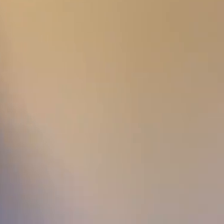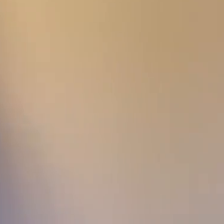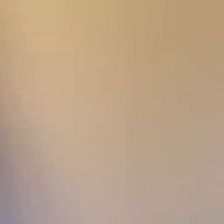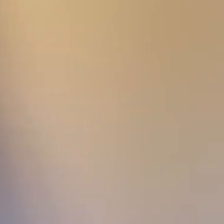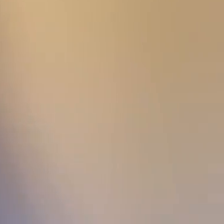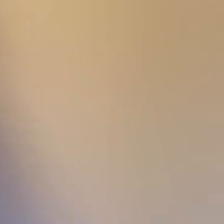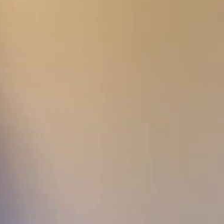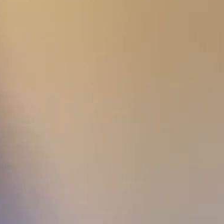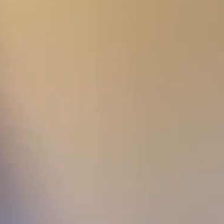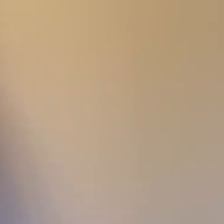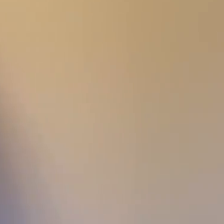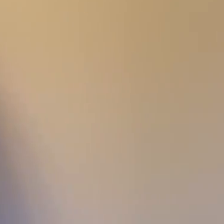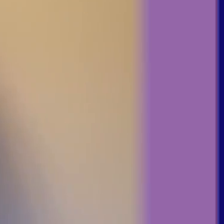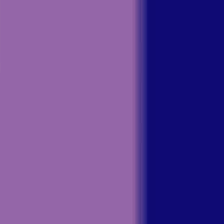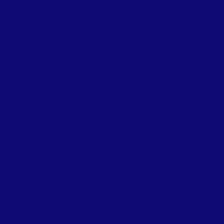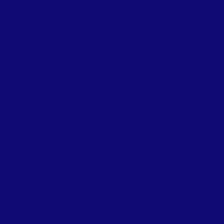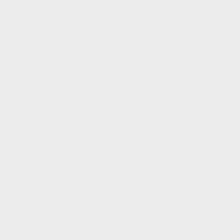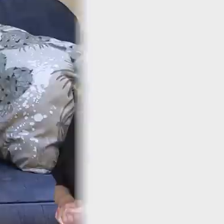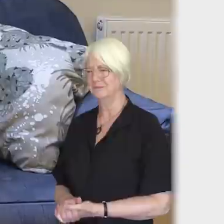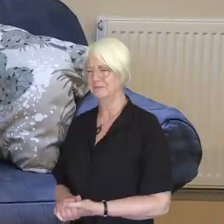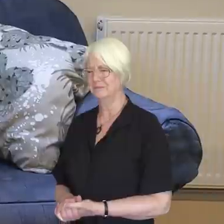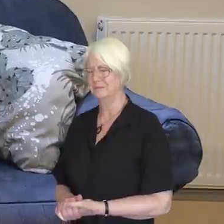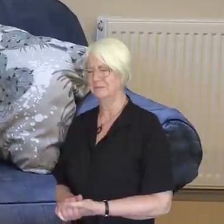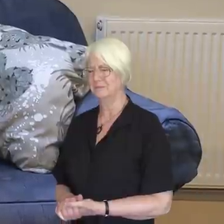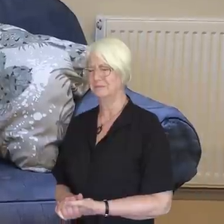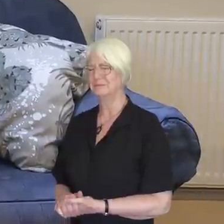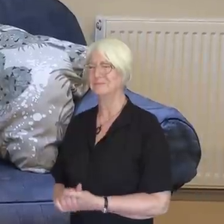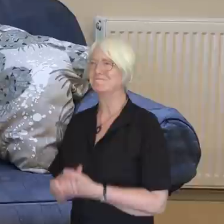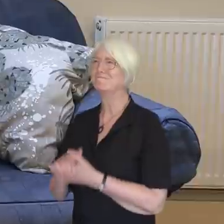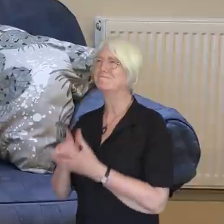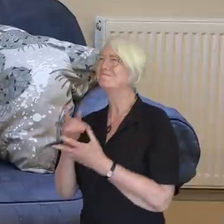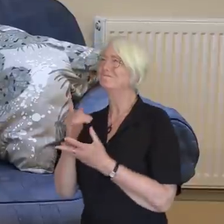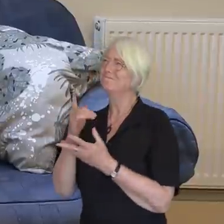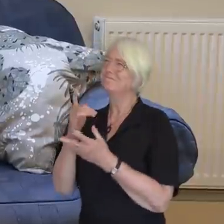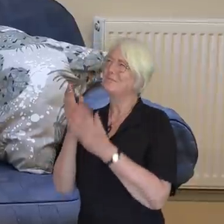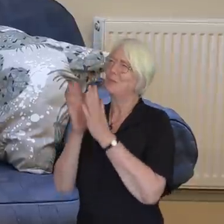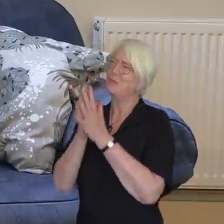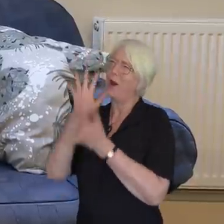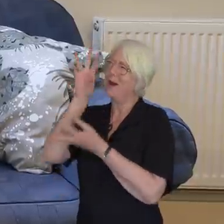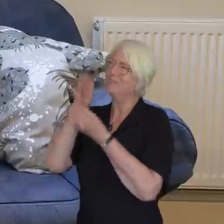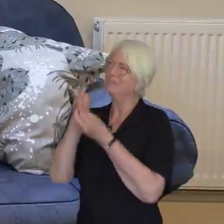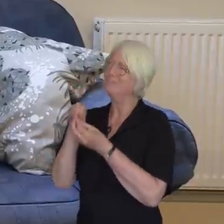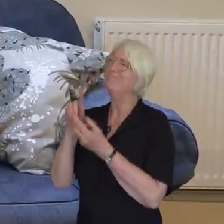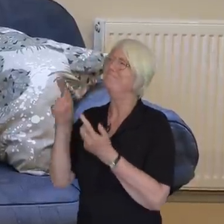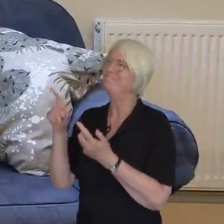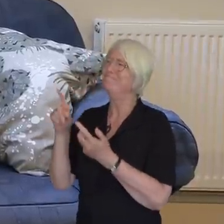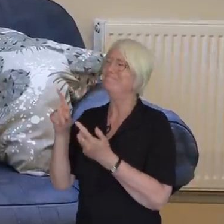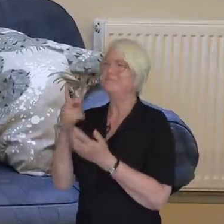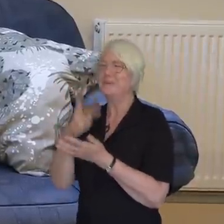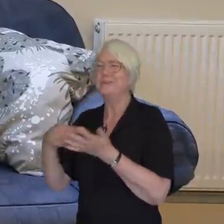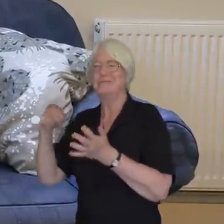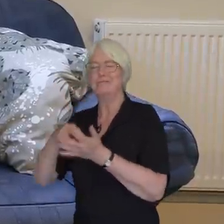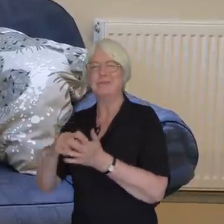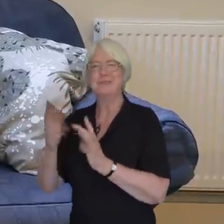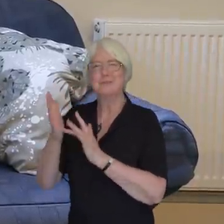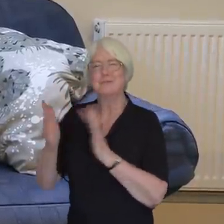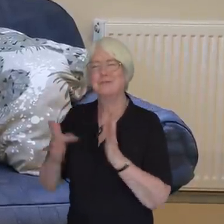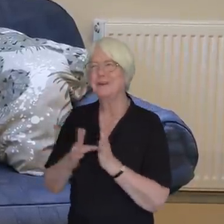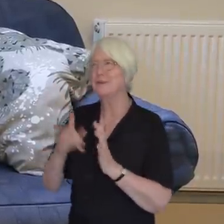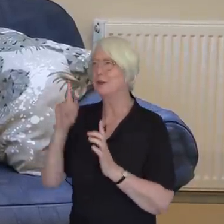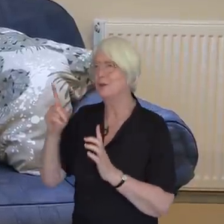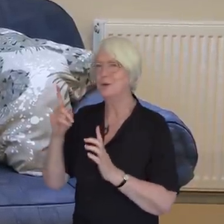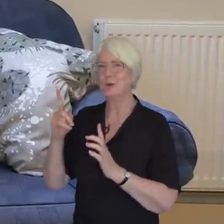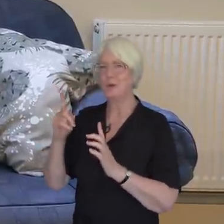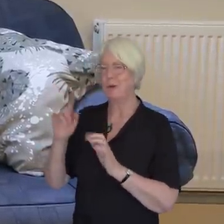the effects of the virus. Amen. Risen Christ, you filled your disciples with boldness and fresh